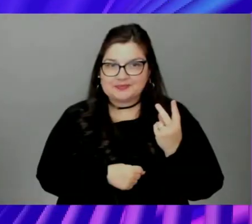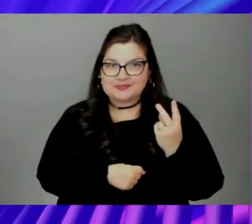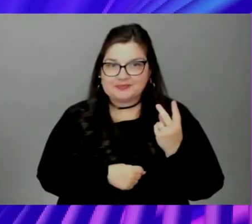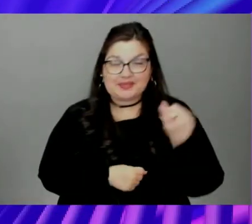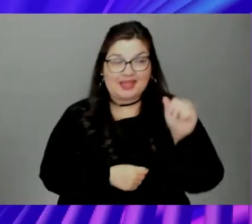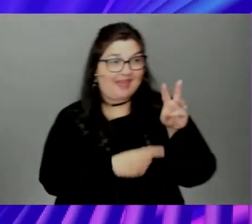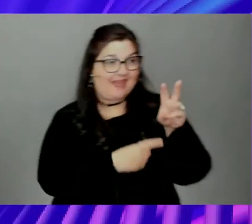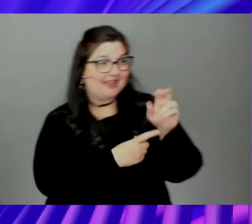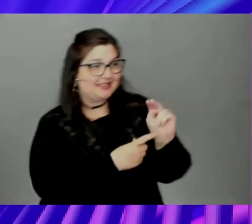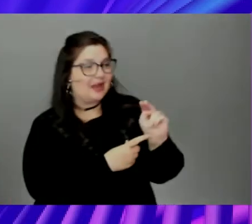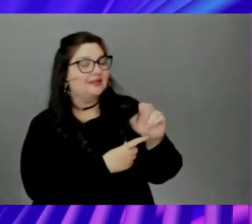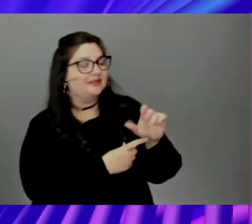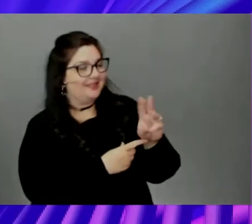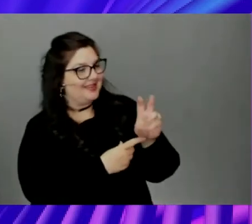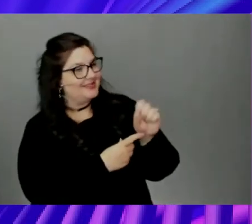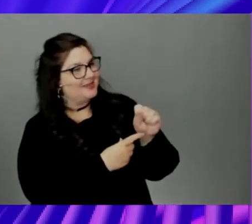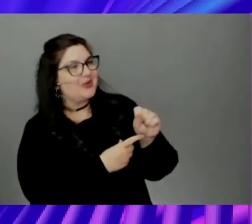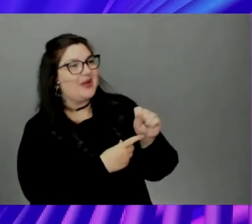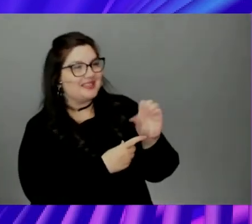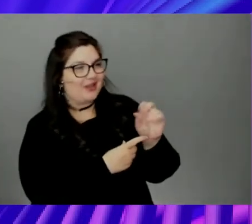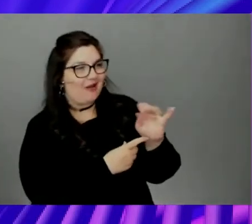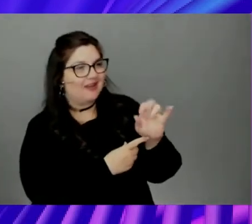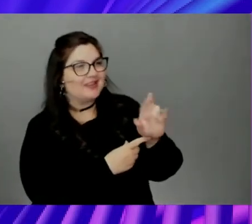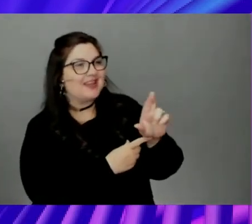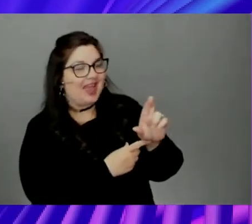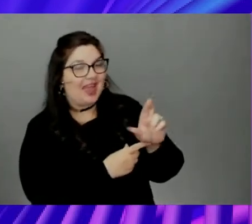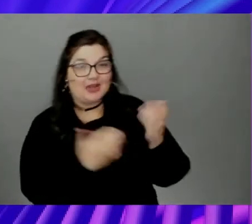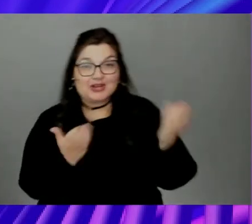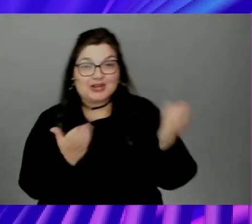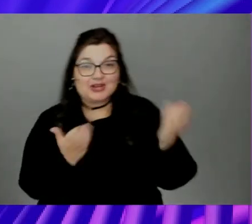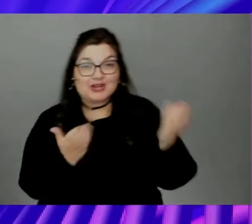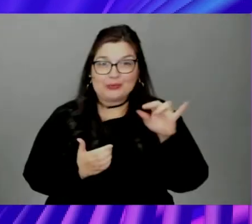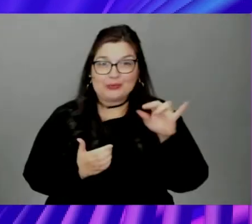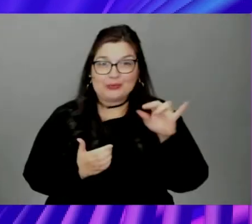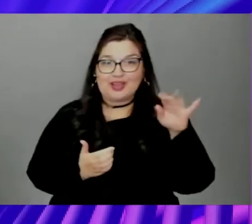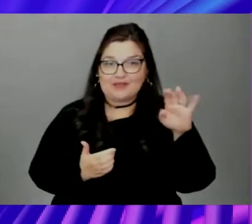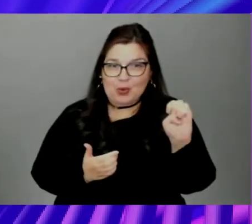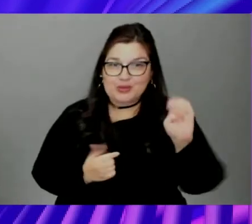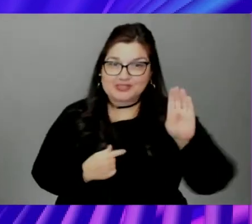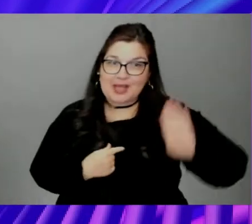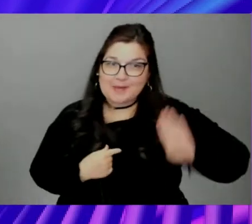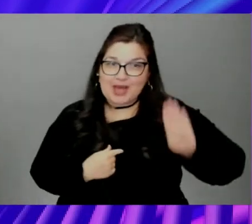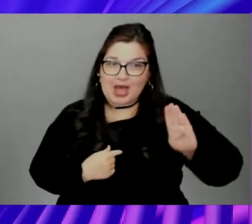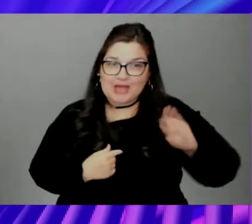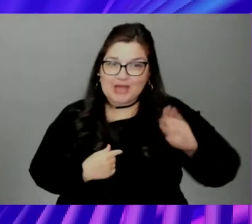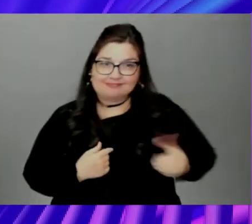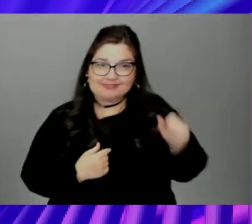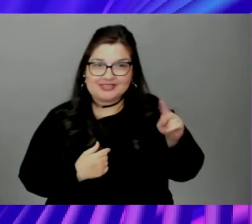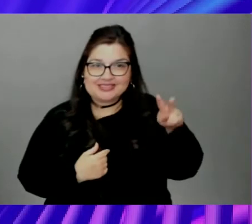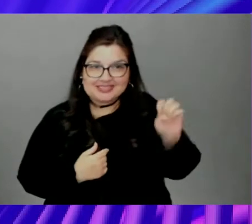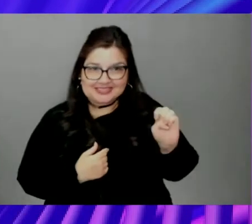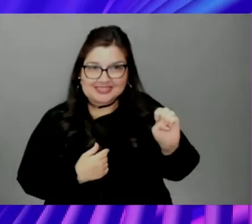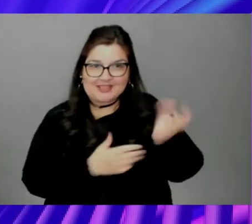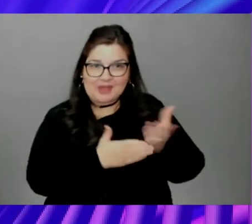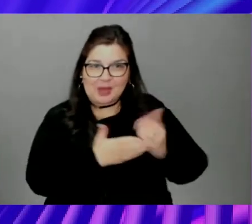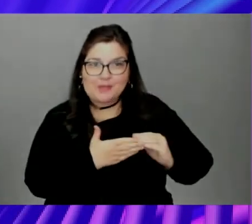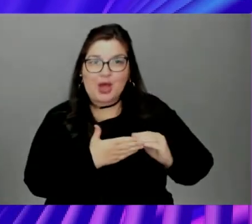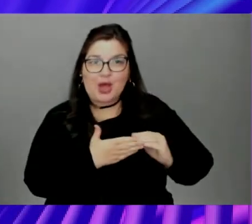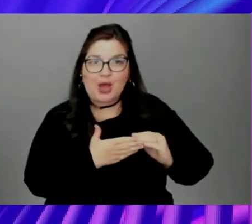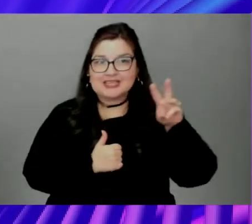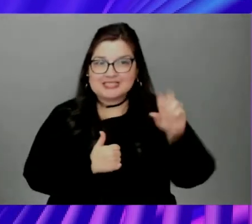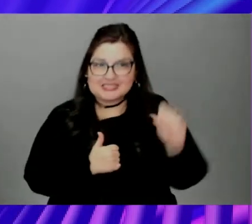on Air here at Reinforce in Boston. My name is Steve DeVera, and I'm part of the AWS Customer Incident Response